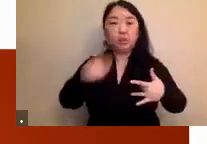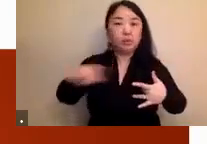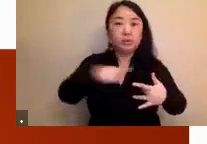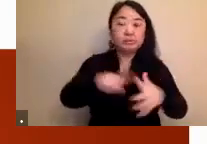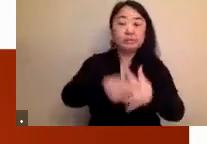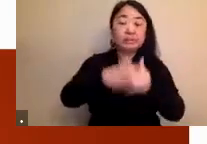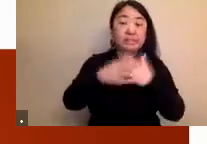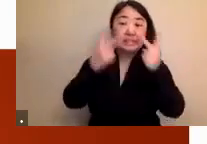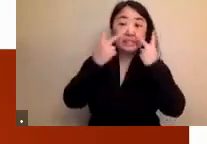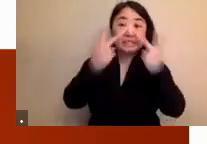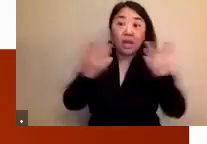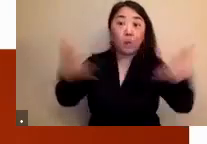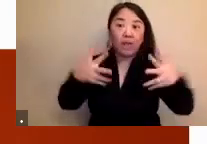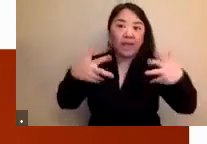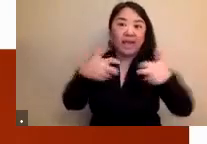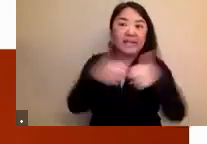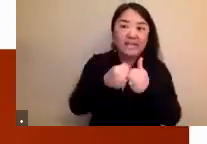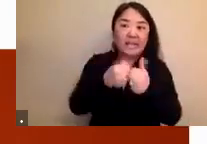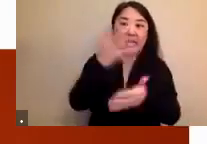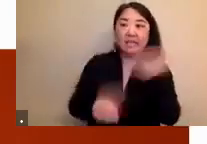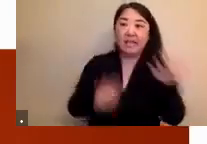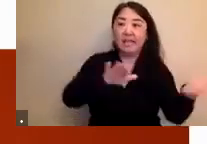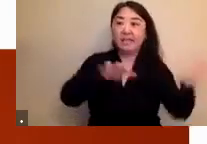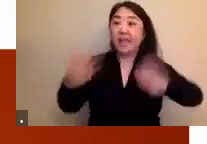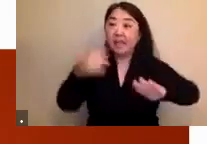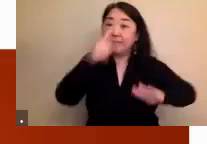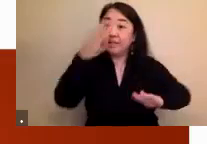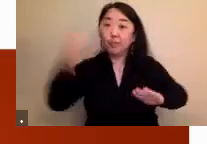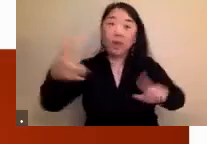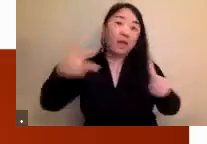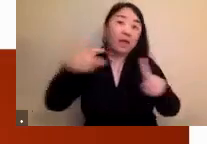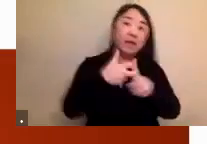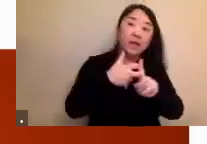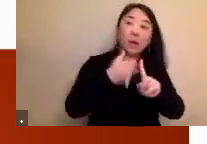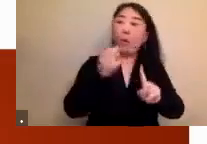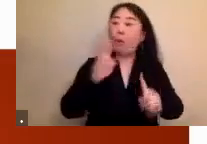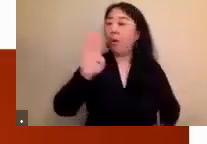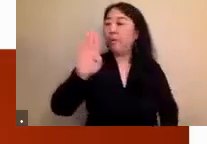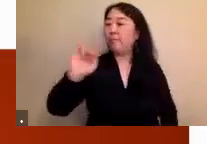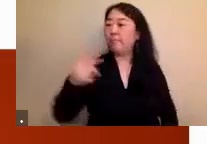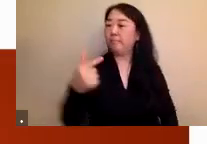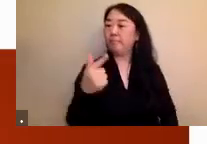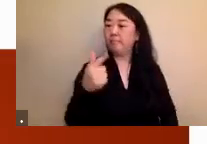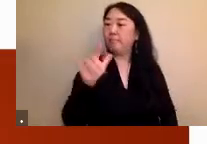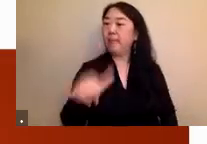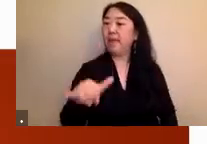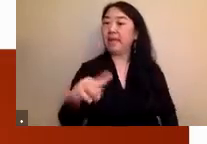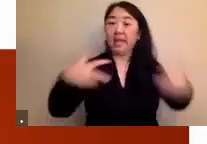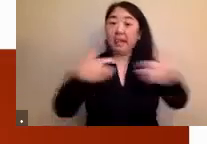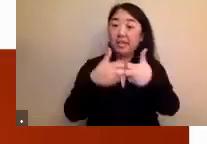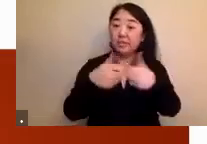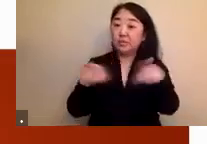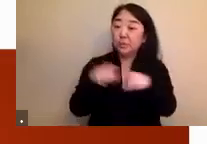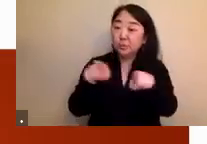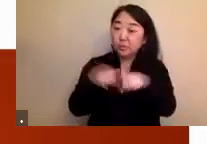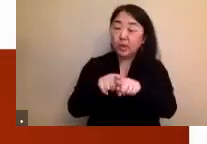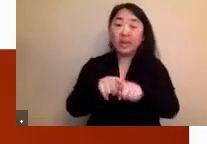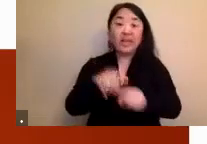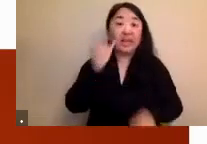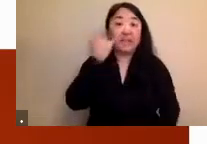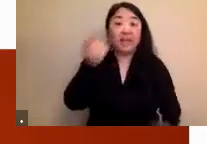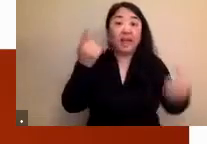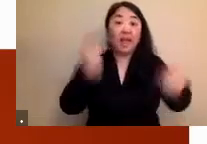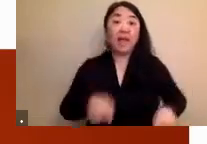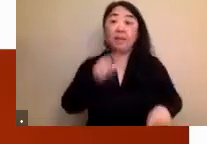as a result of auto collisions or buggy collisions. Because you see at this time, you would have been on a